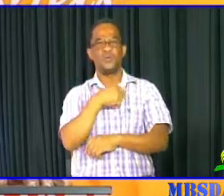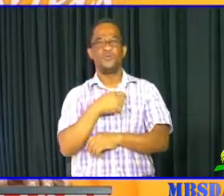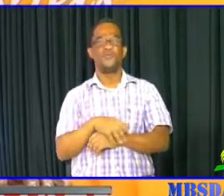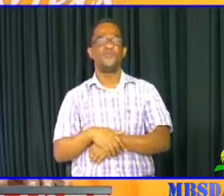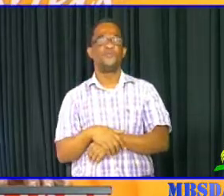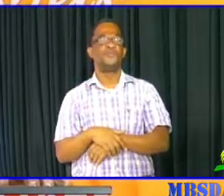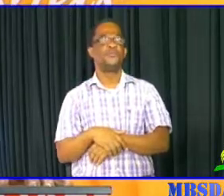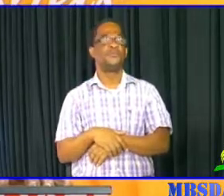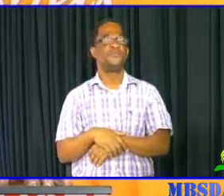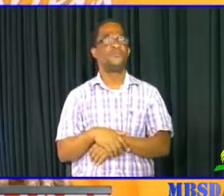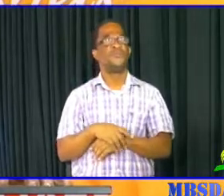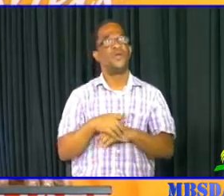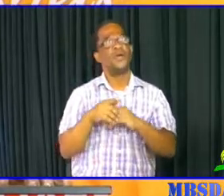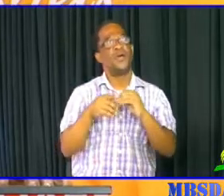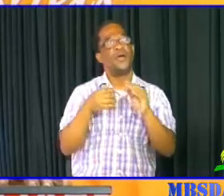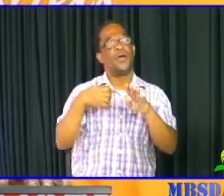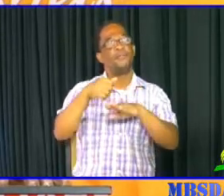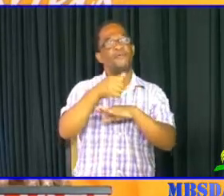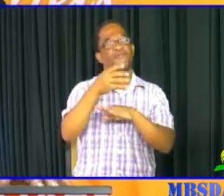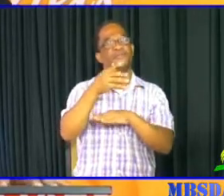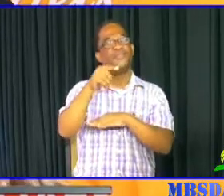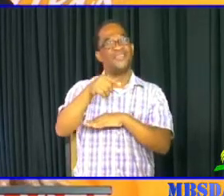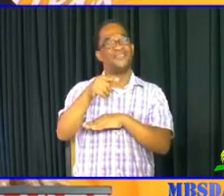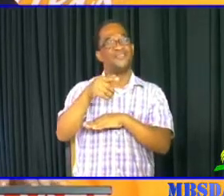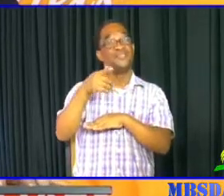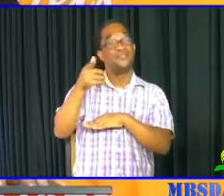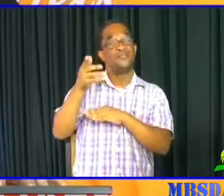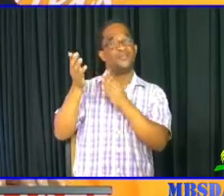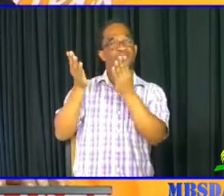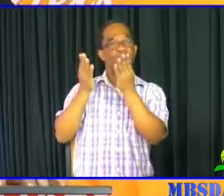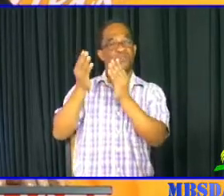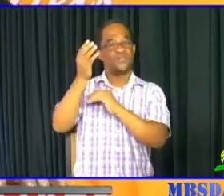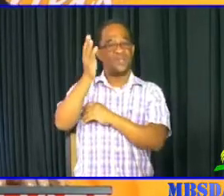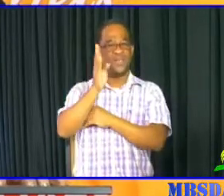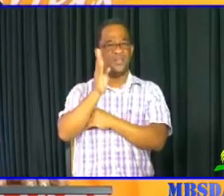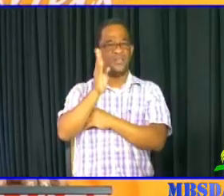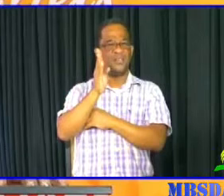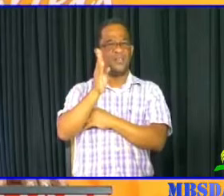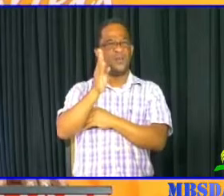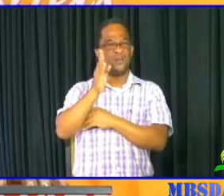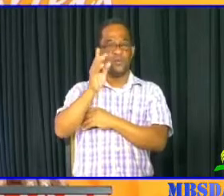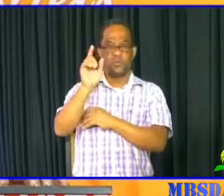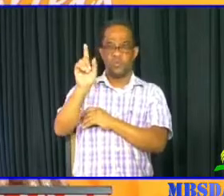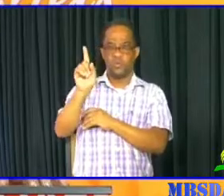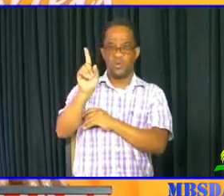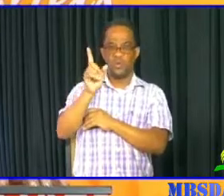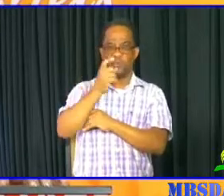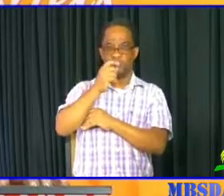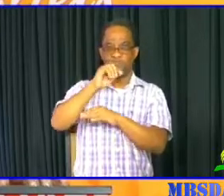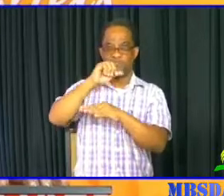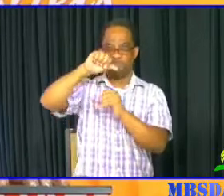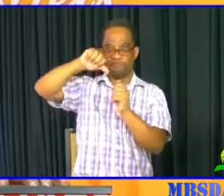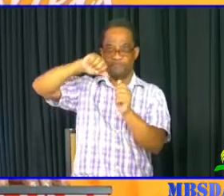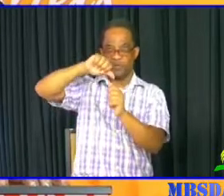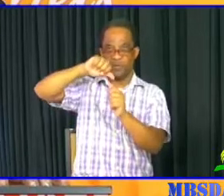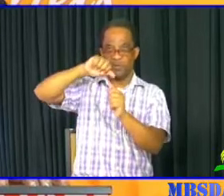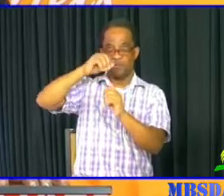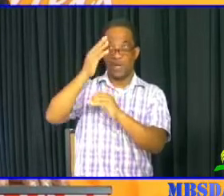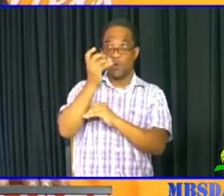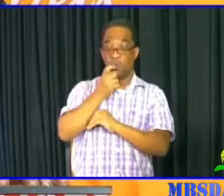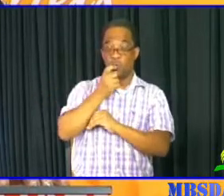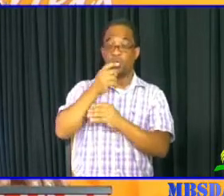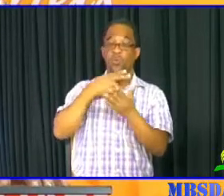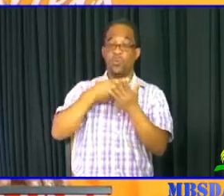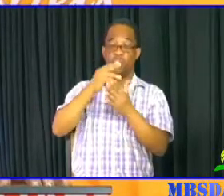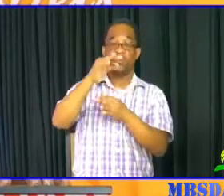series. Above this, he is a servant of God and the one who has been anointed by the Holy Spirit